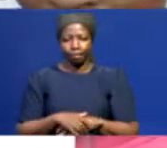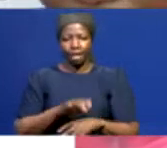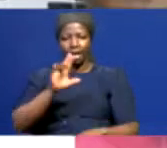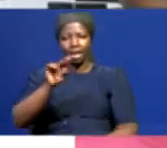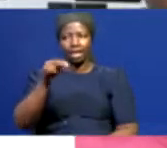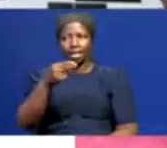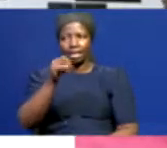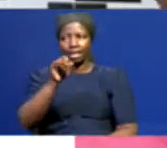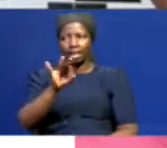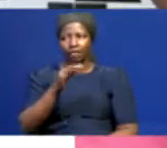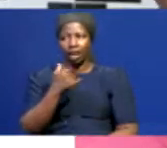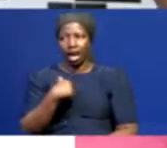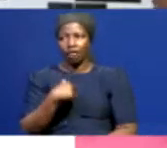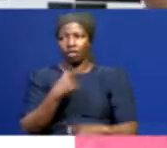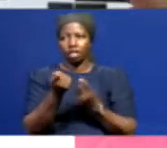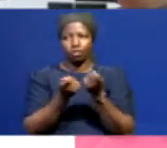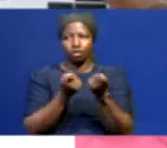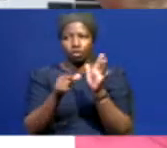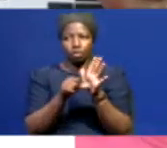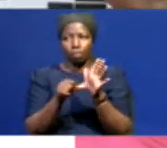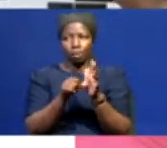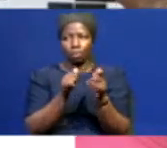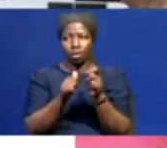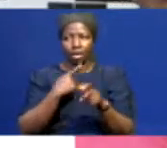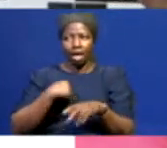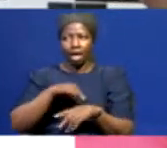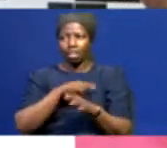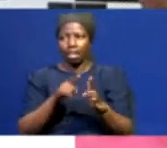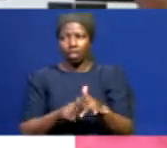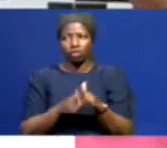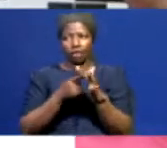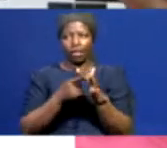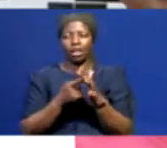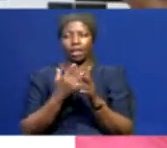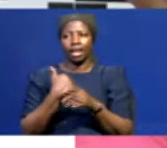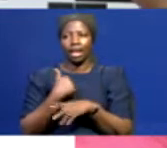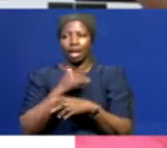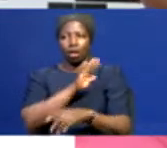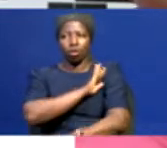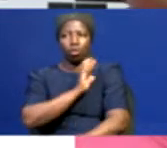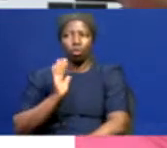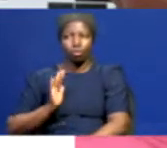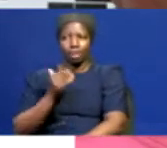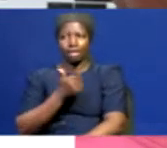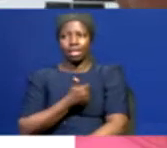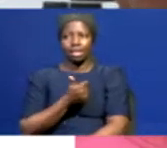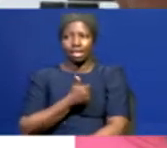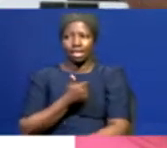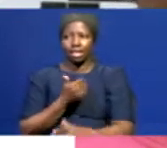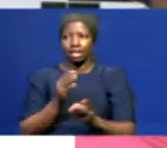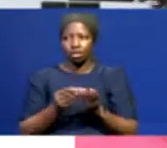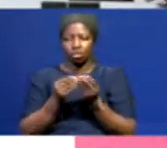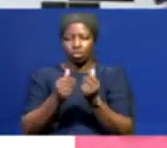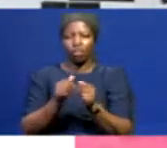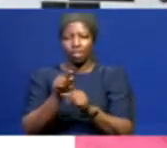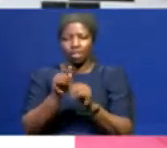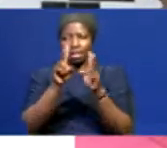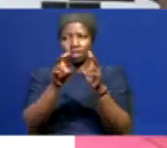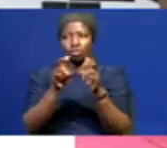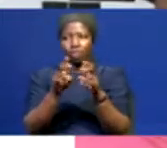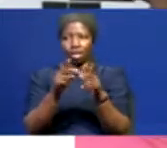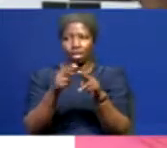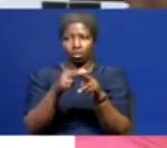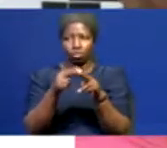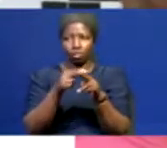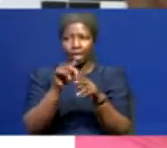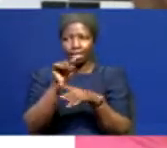shida kidogo kidogo ambaye tunarekebisha. Kuna committee ambaye ilikuwa naangalia maneno na hivi karibuni